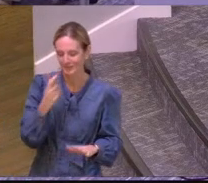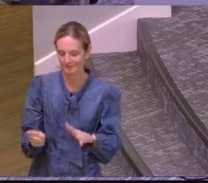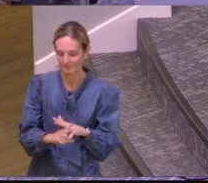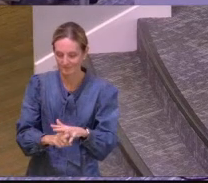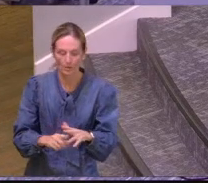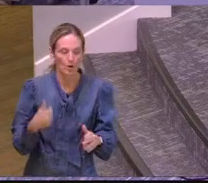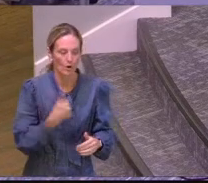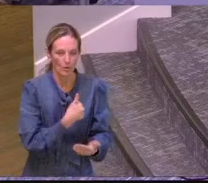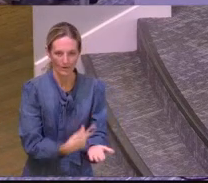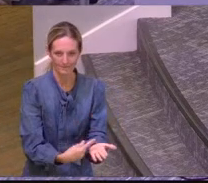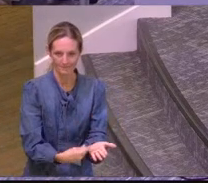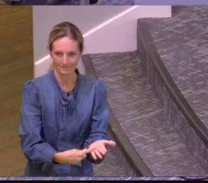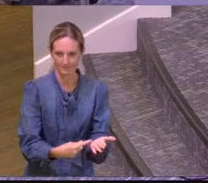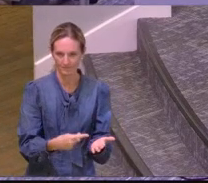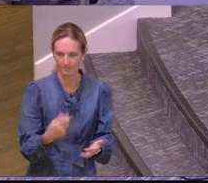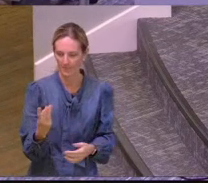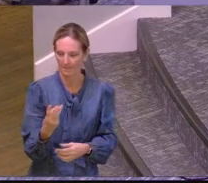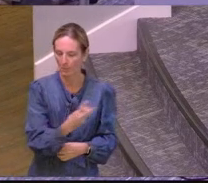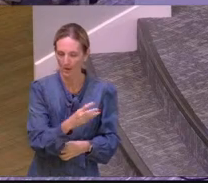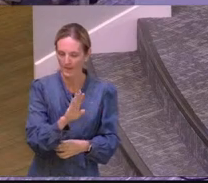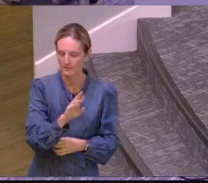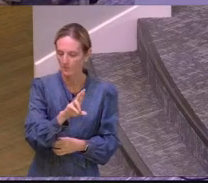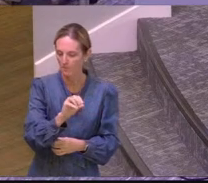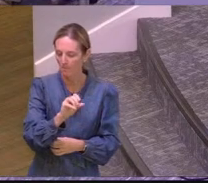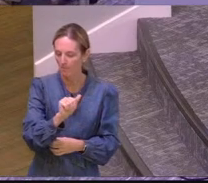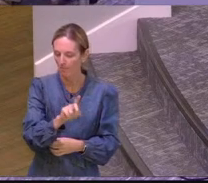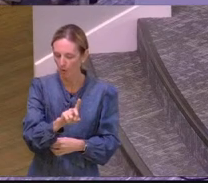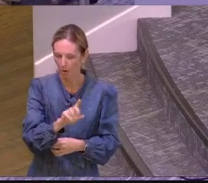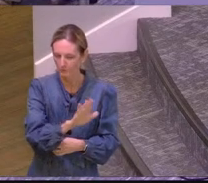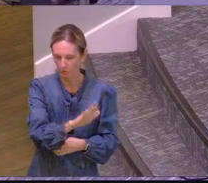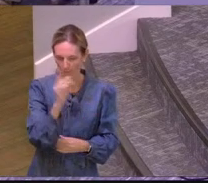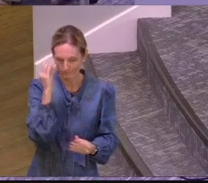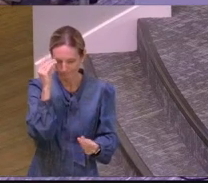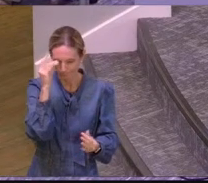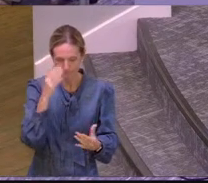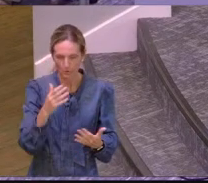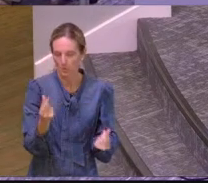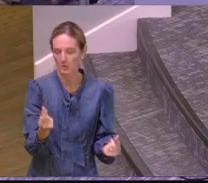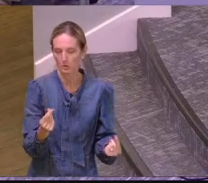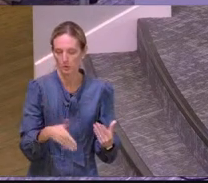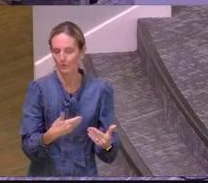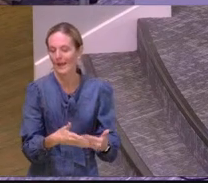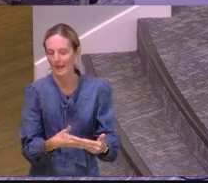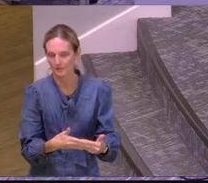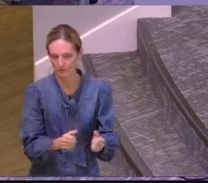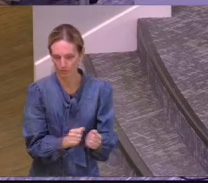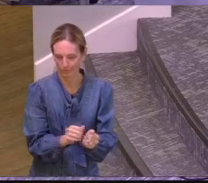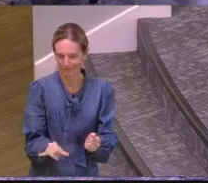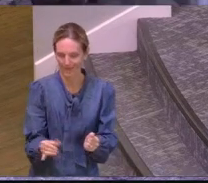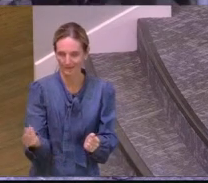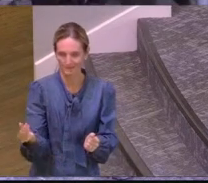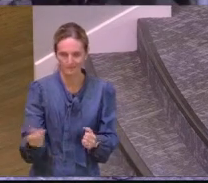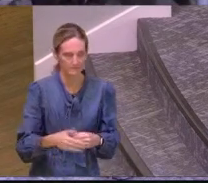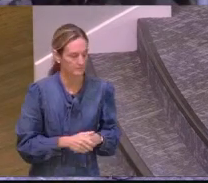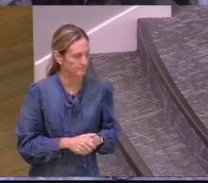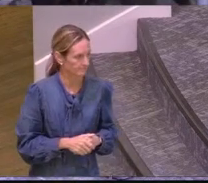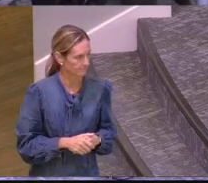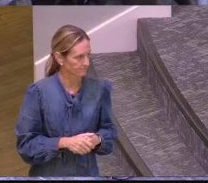We're having a discussion about what your thoughts might be on next steps for the West Broad Street